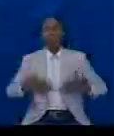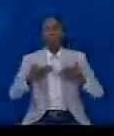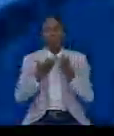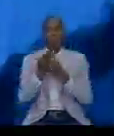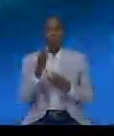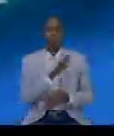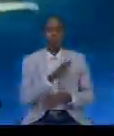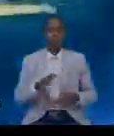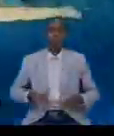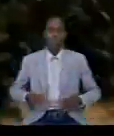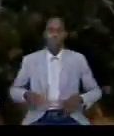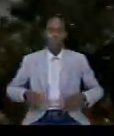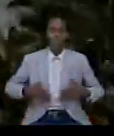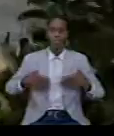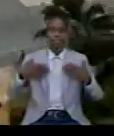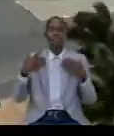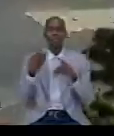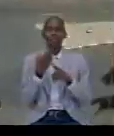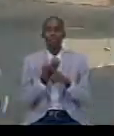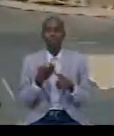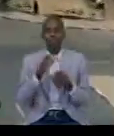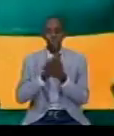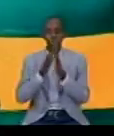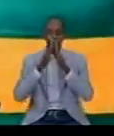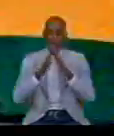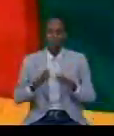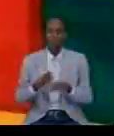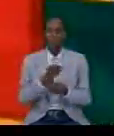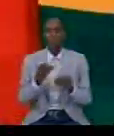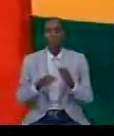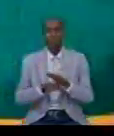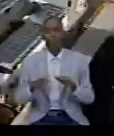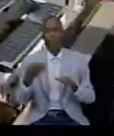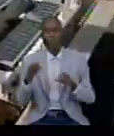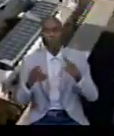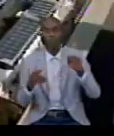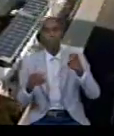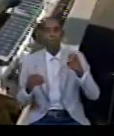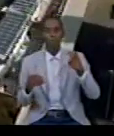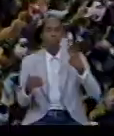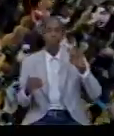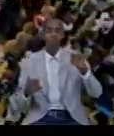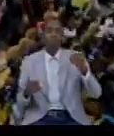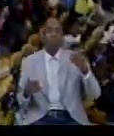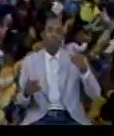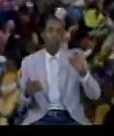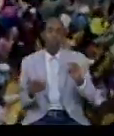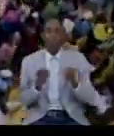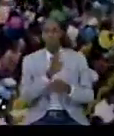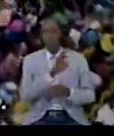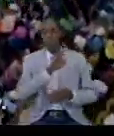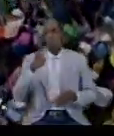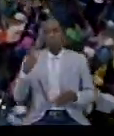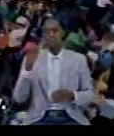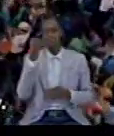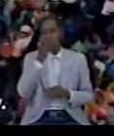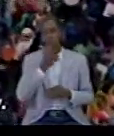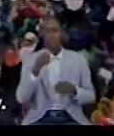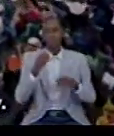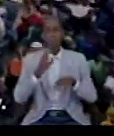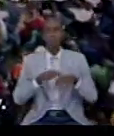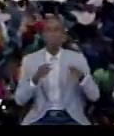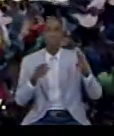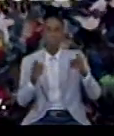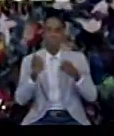Christ, live from the peaceful land of Lomé, Togo, West Africa, 16 to 21